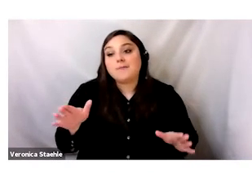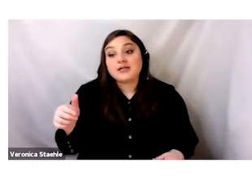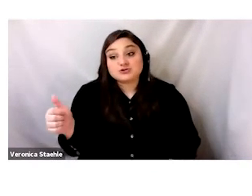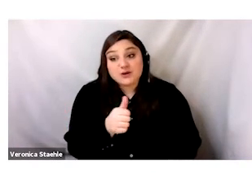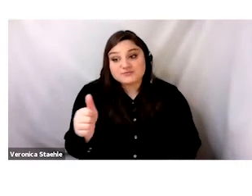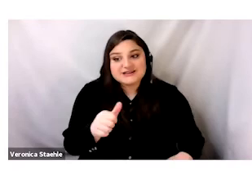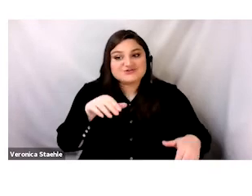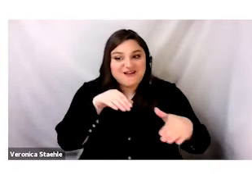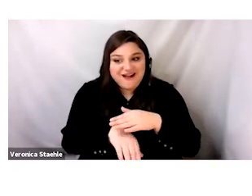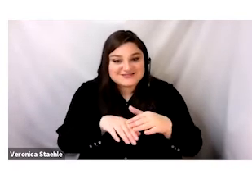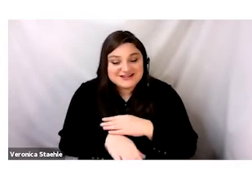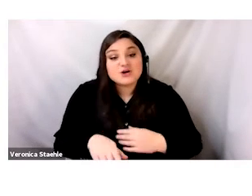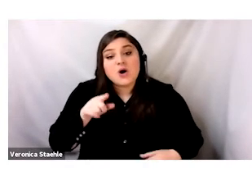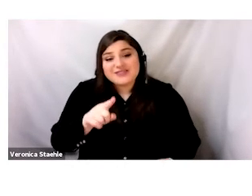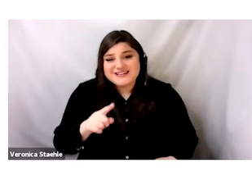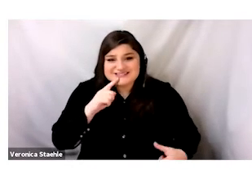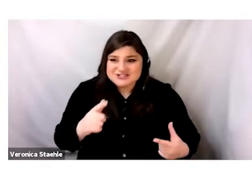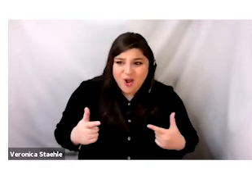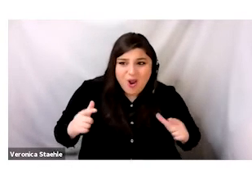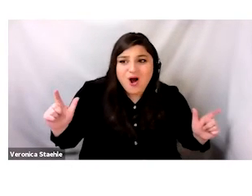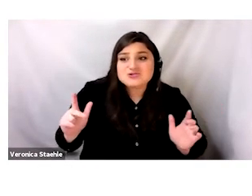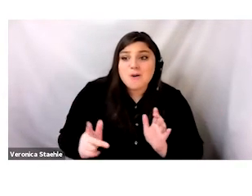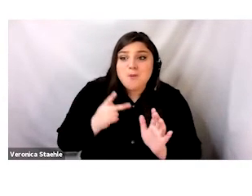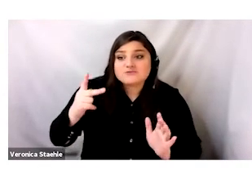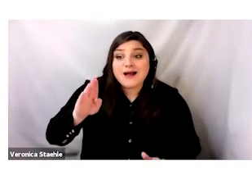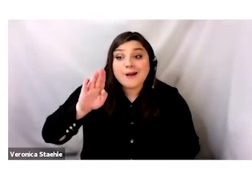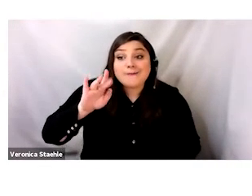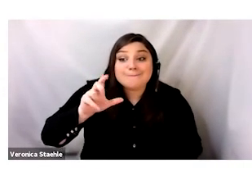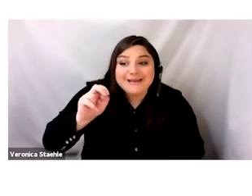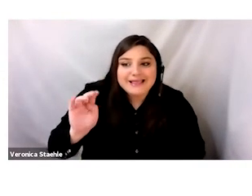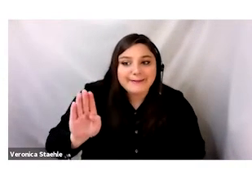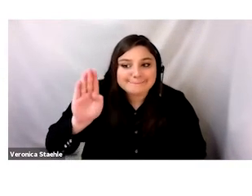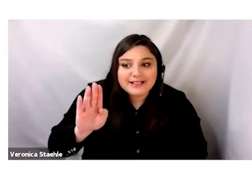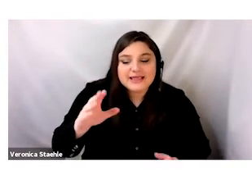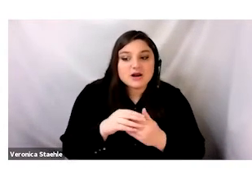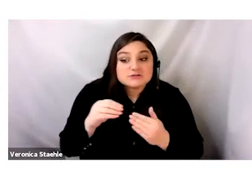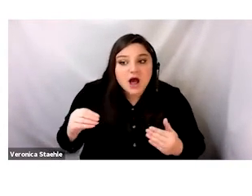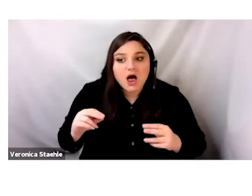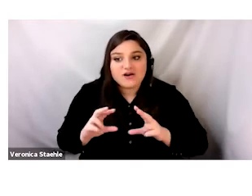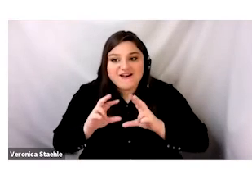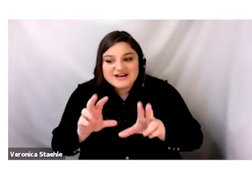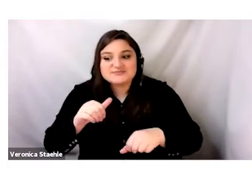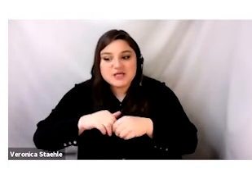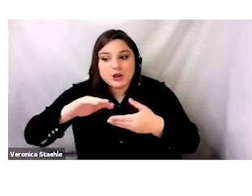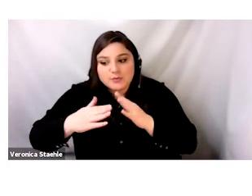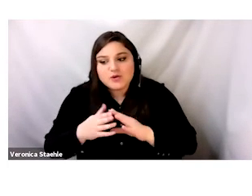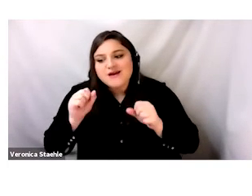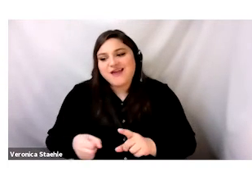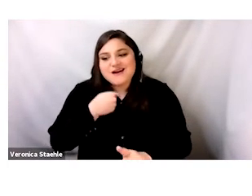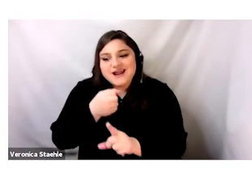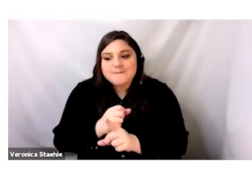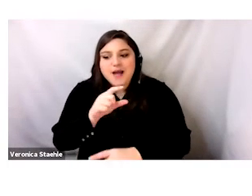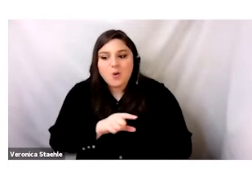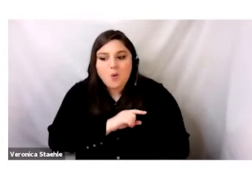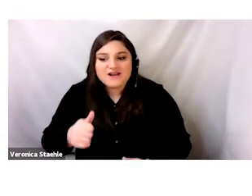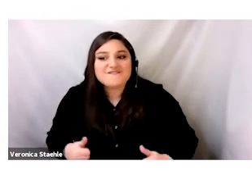large multi-billion-dollar investment in the community to our light rail system could impact quality of life of a